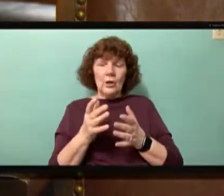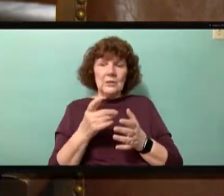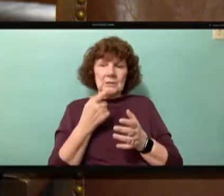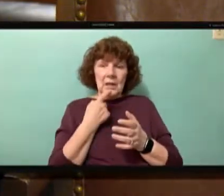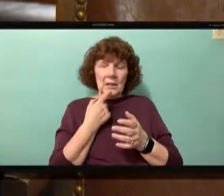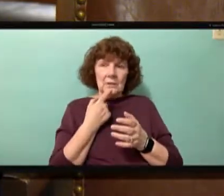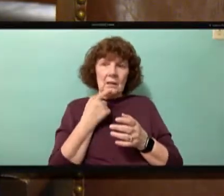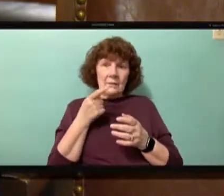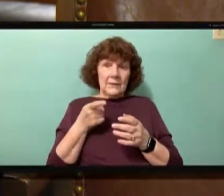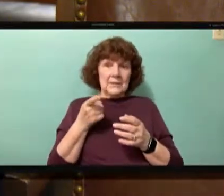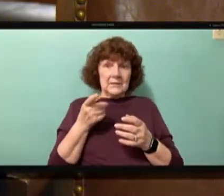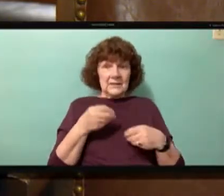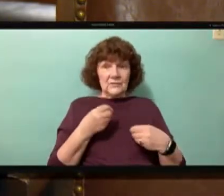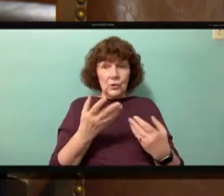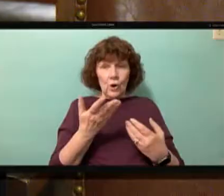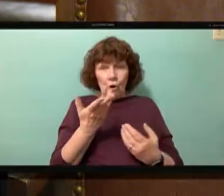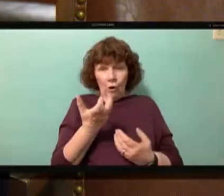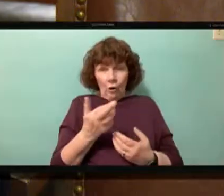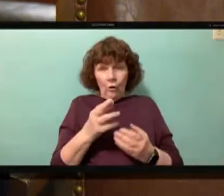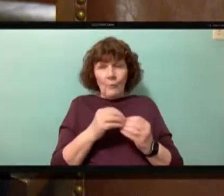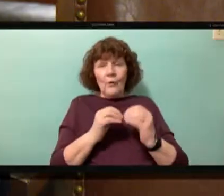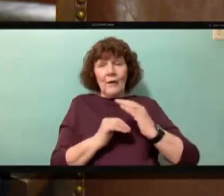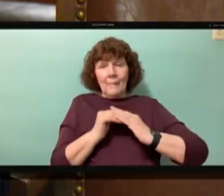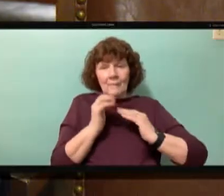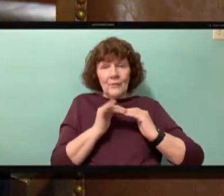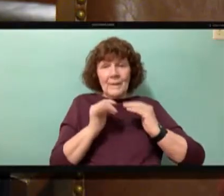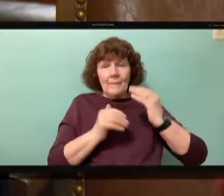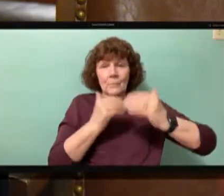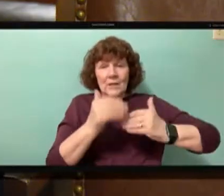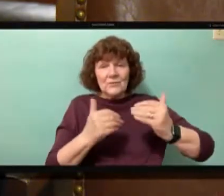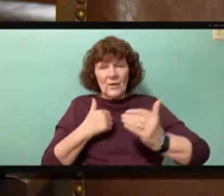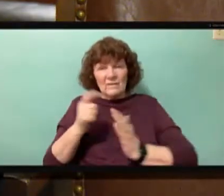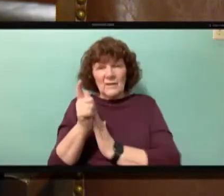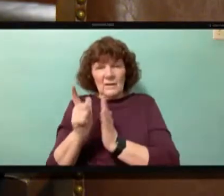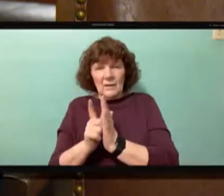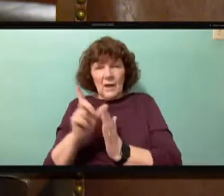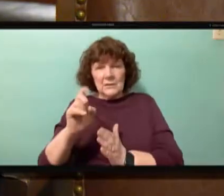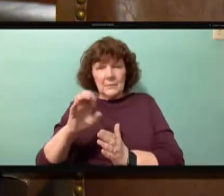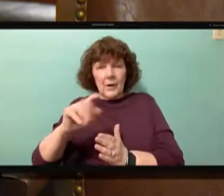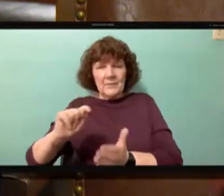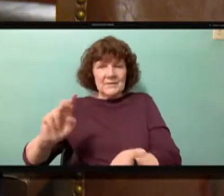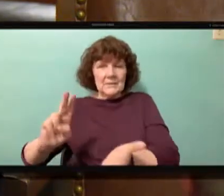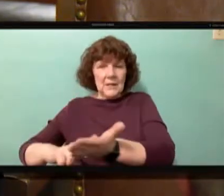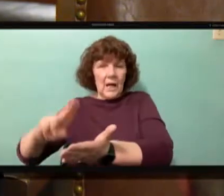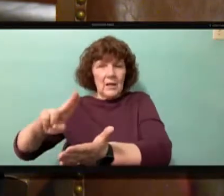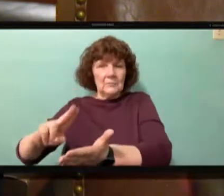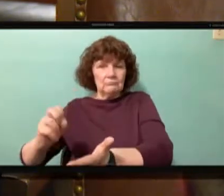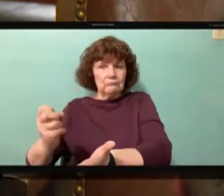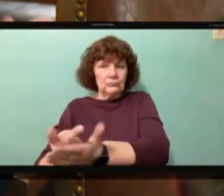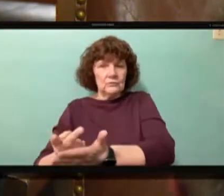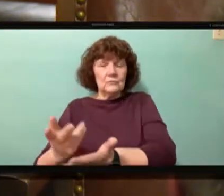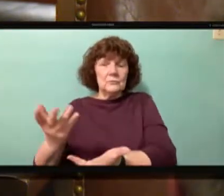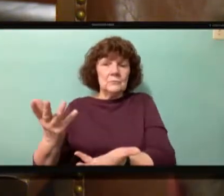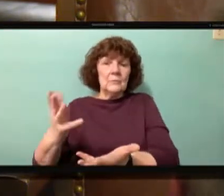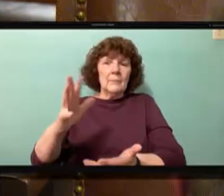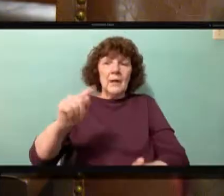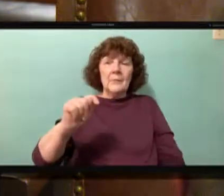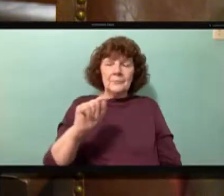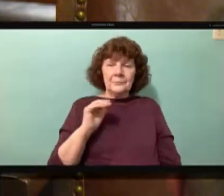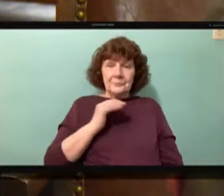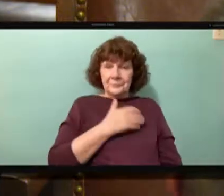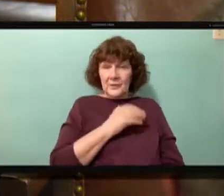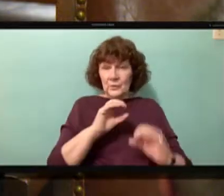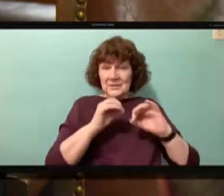more comfort in the process, having law sign off on it. But, according to our organizational